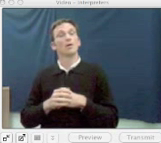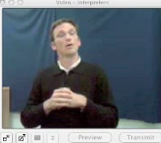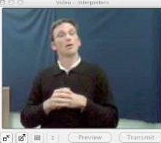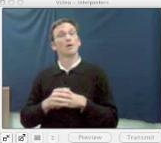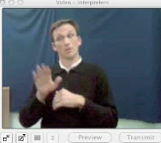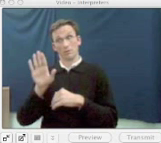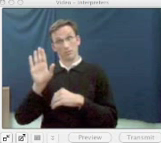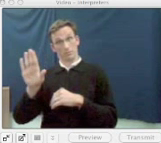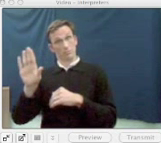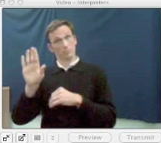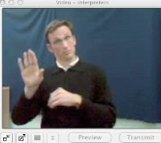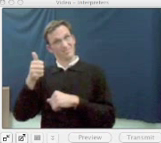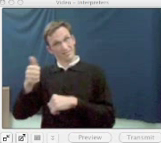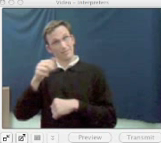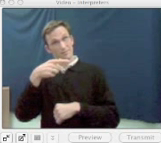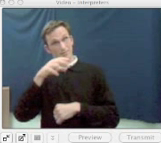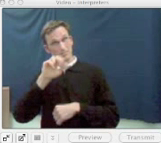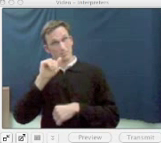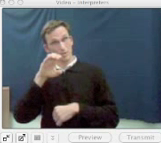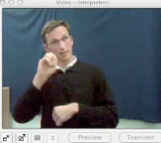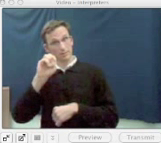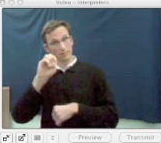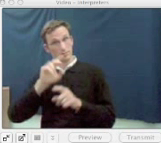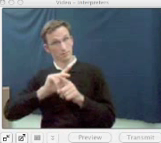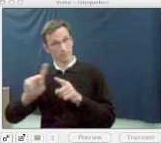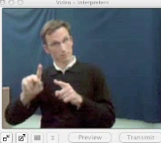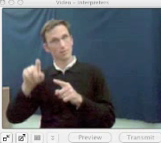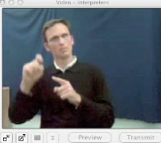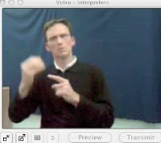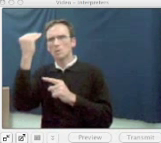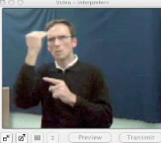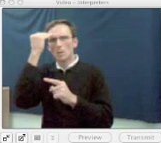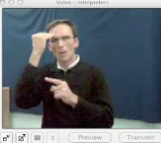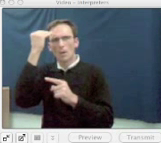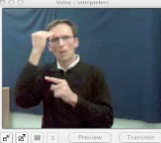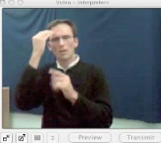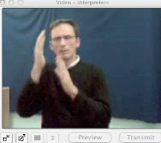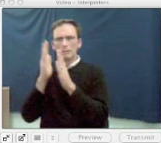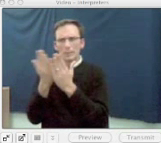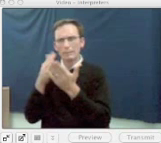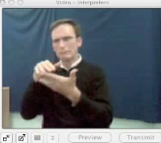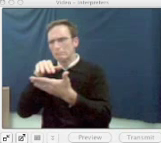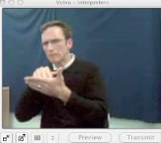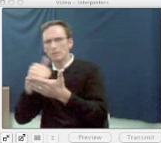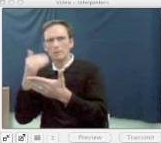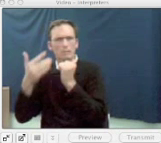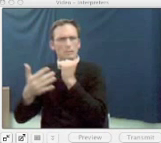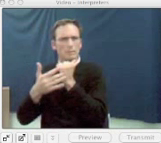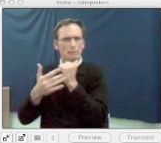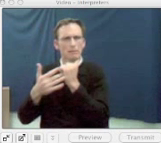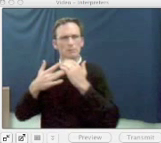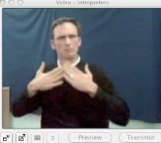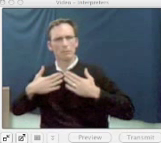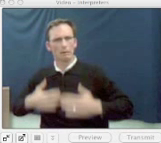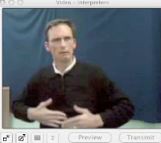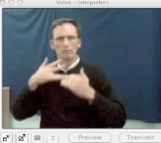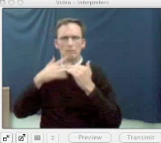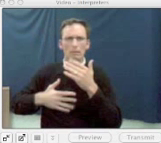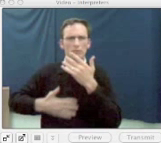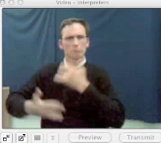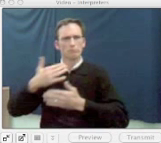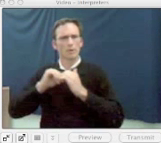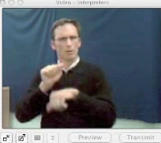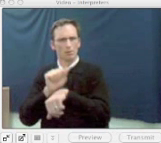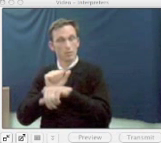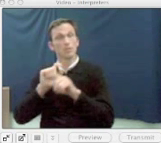as a practice profession, needs to have their content, they need to have their skill set, their technical skill, but they also need to be